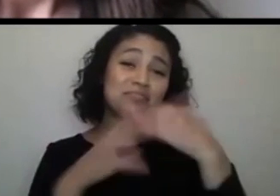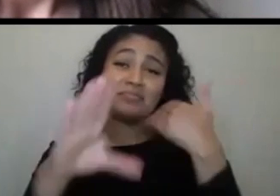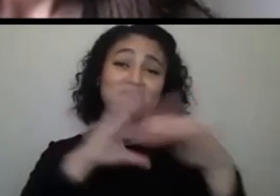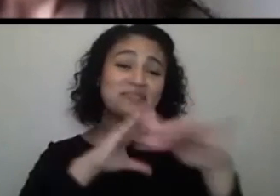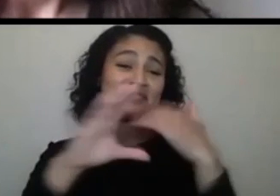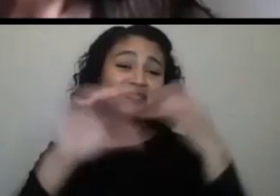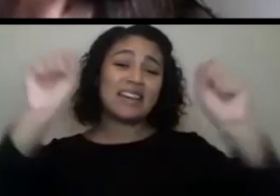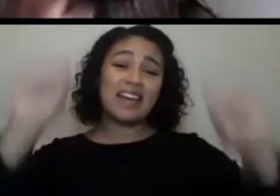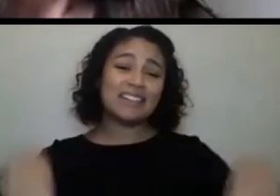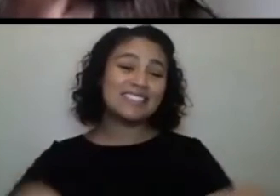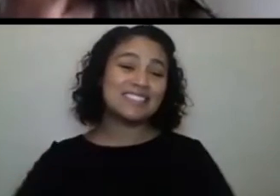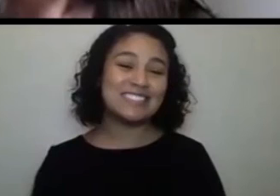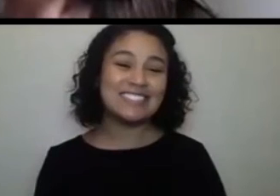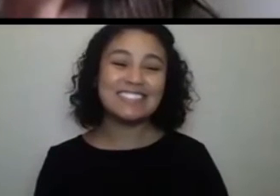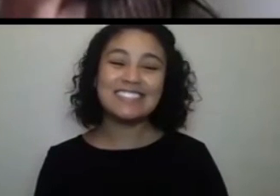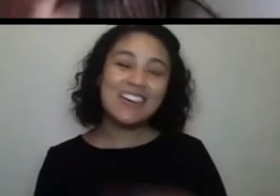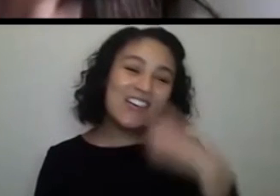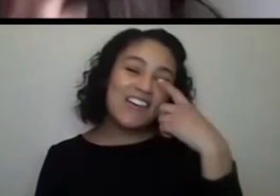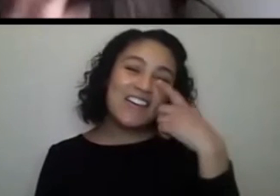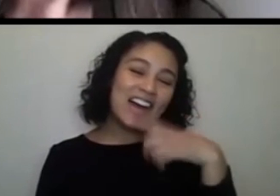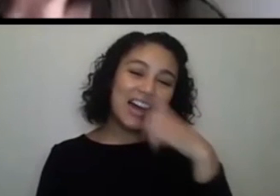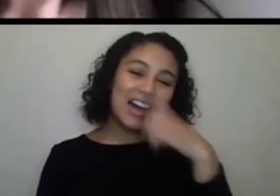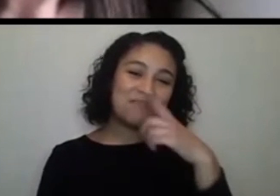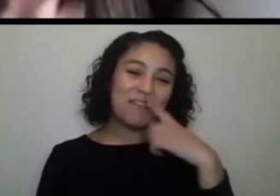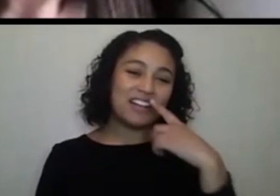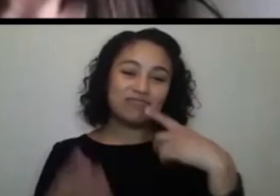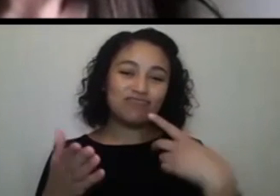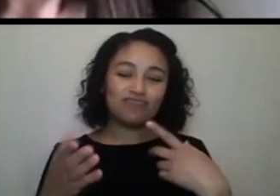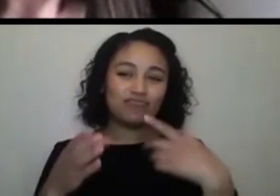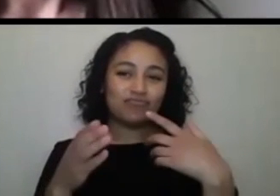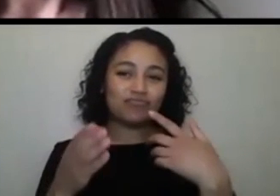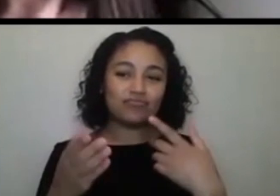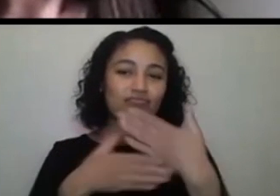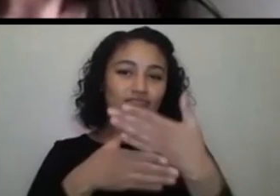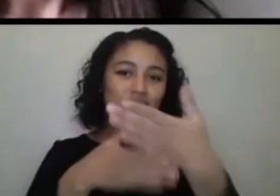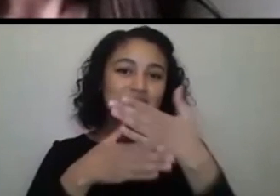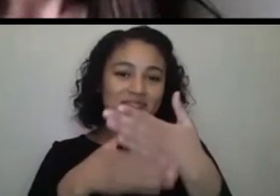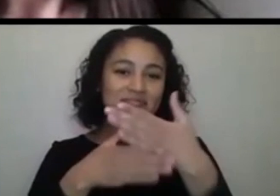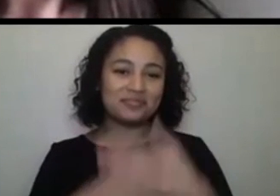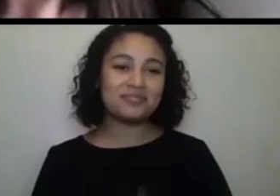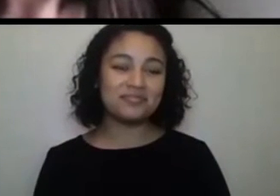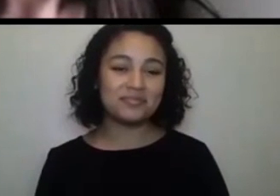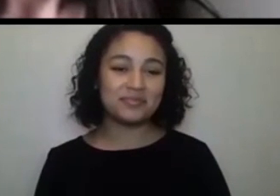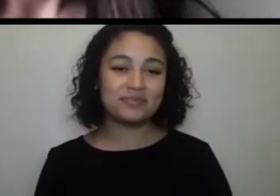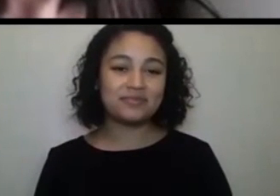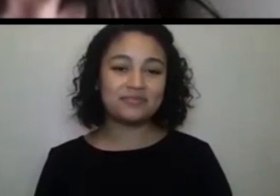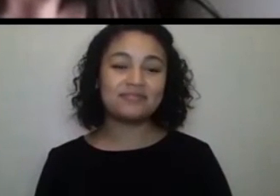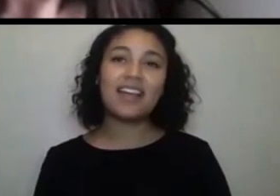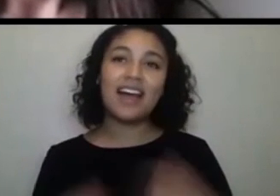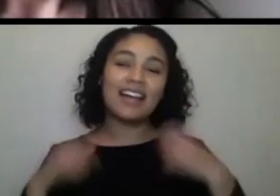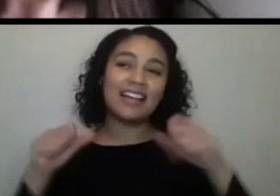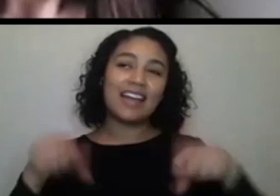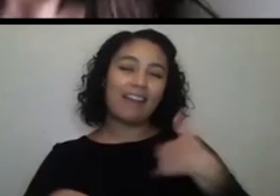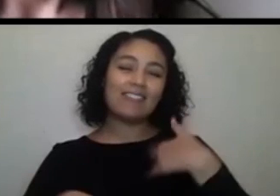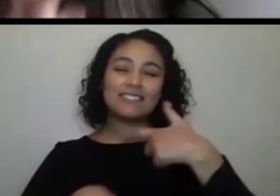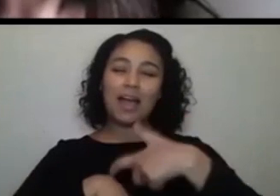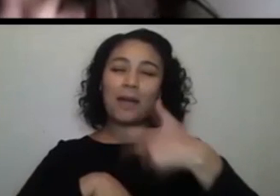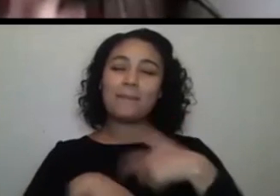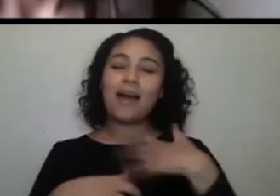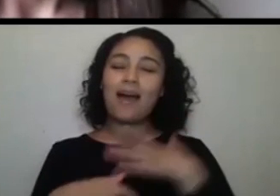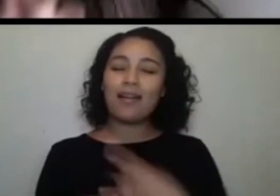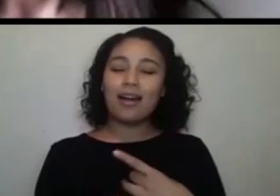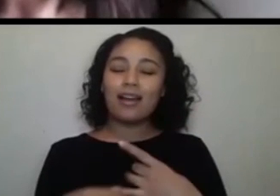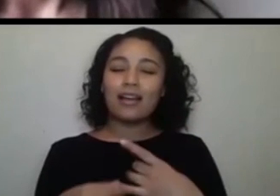to be able to share my books with you. And you know, and I can do it. I like to hear from